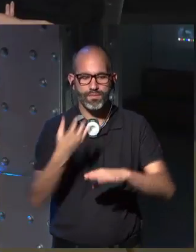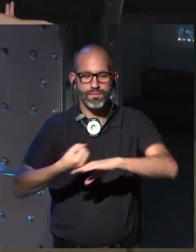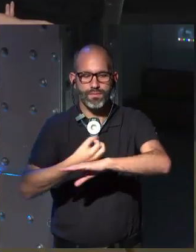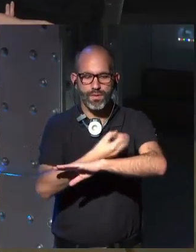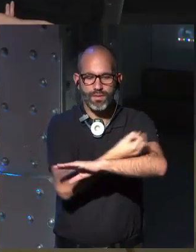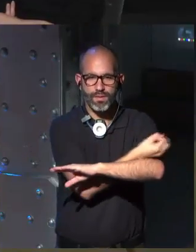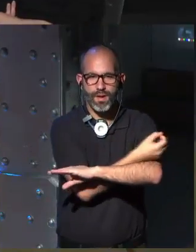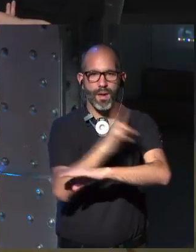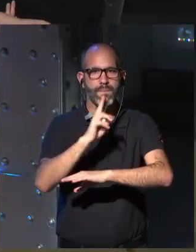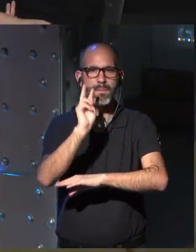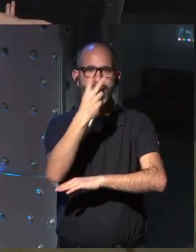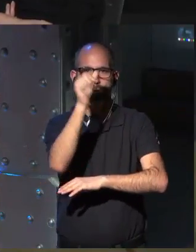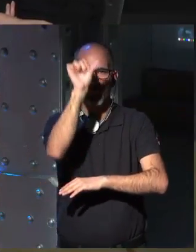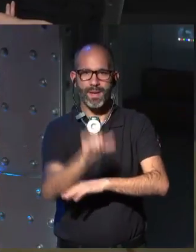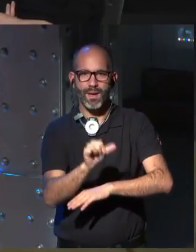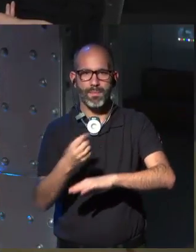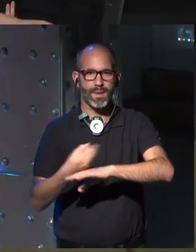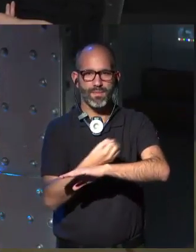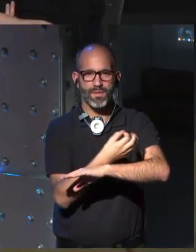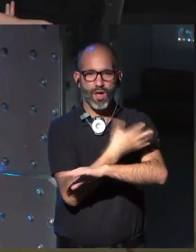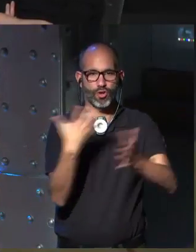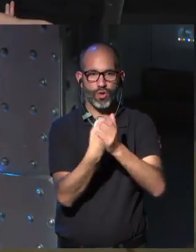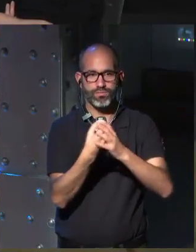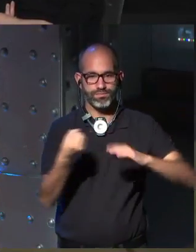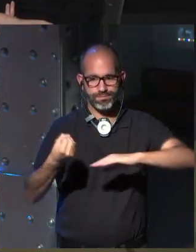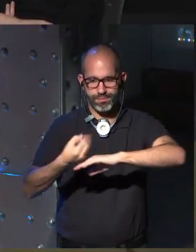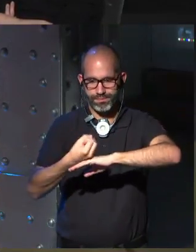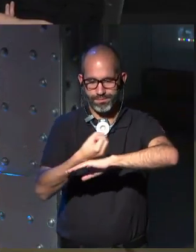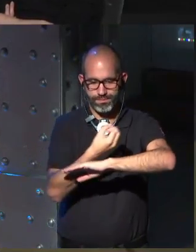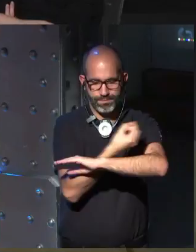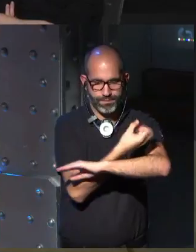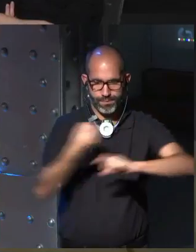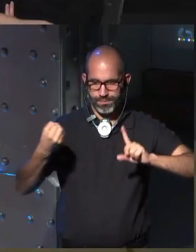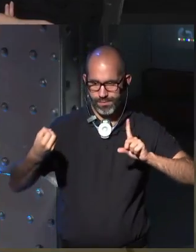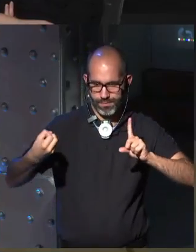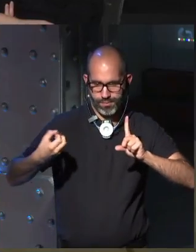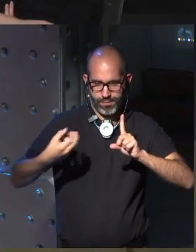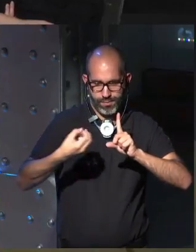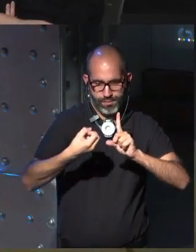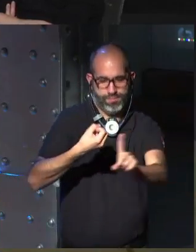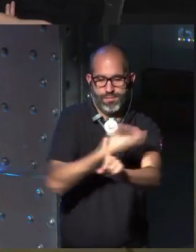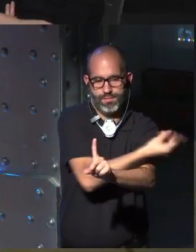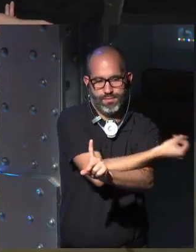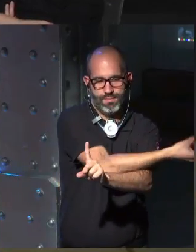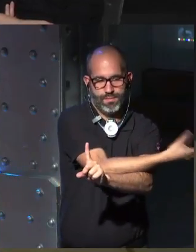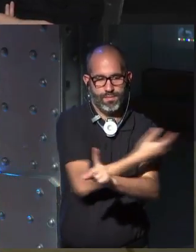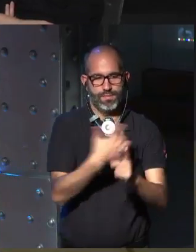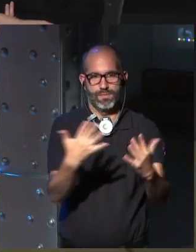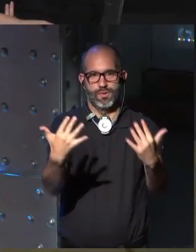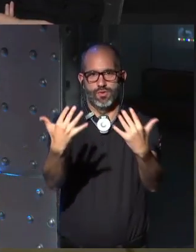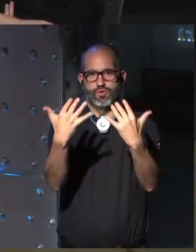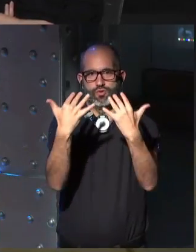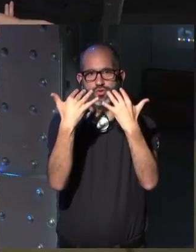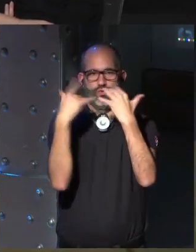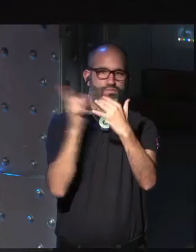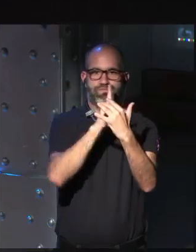wised up and realized that was not actually happening. And even today, when we see the Death Star blow up, we know there's no Death Star, but